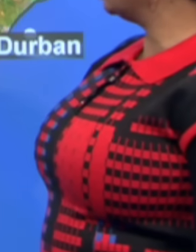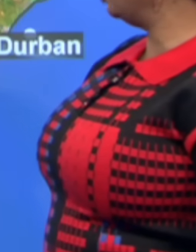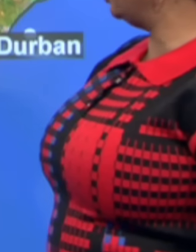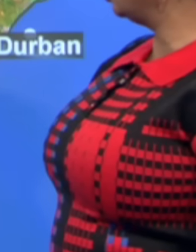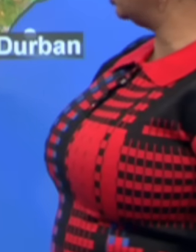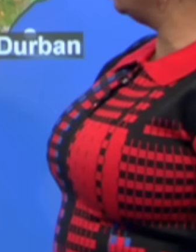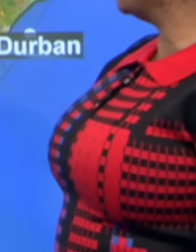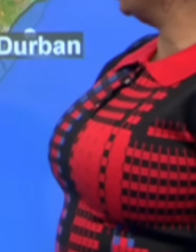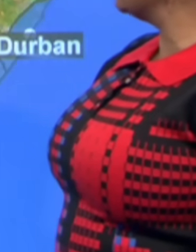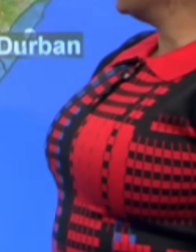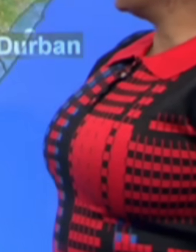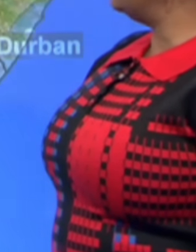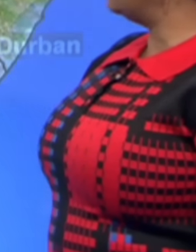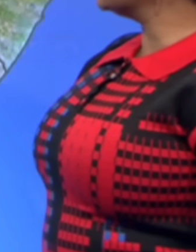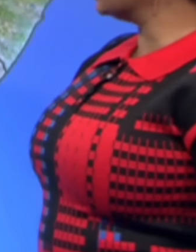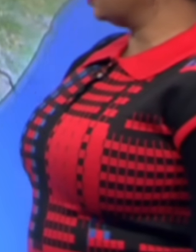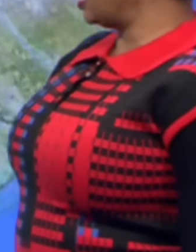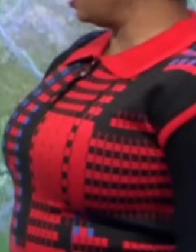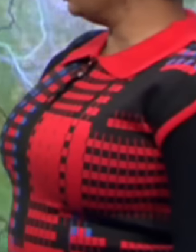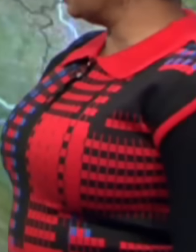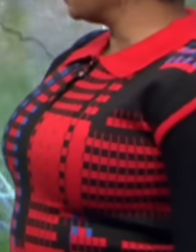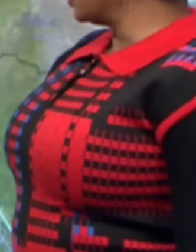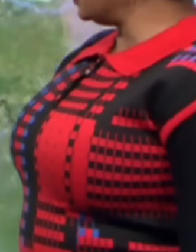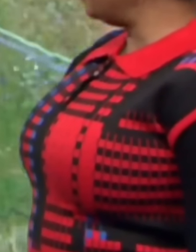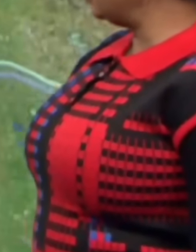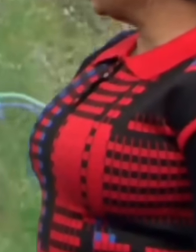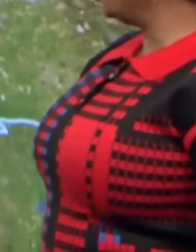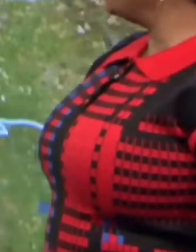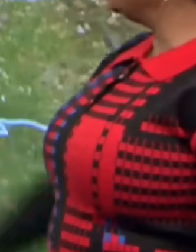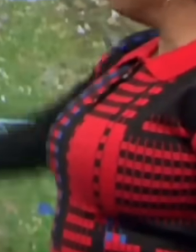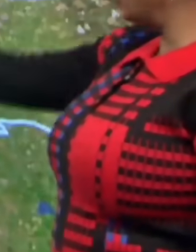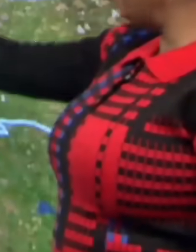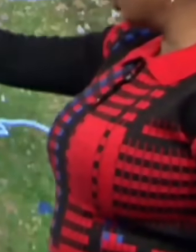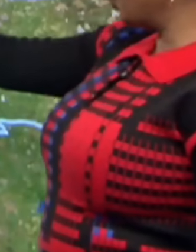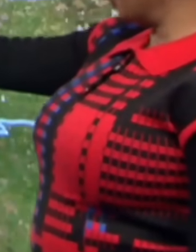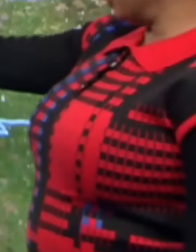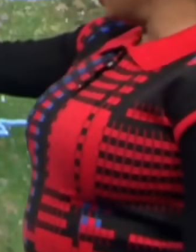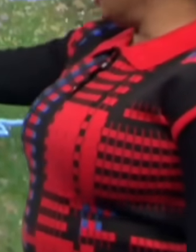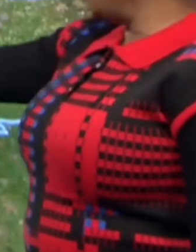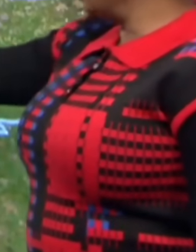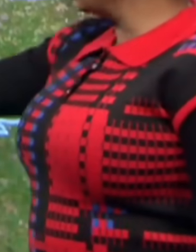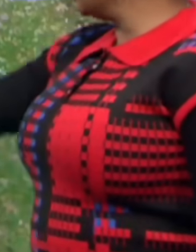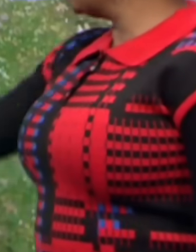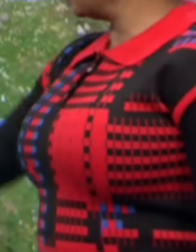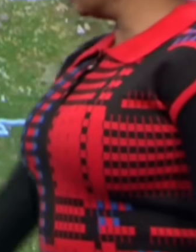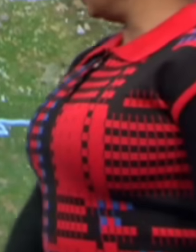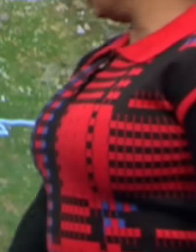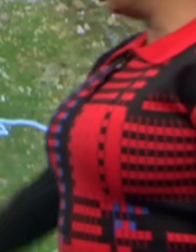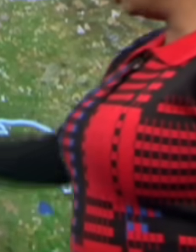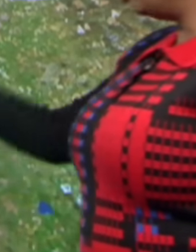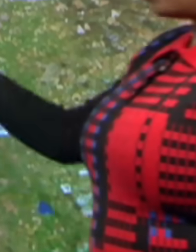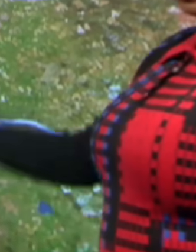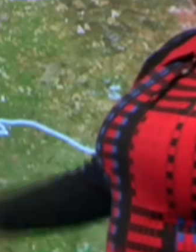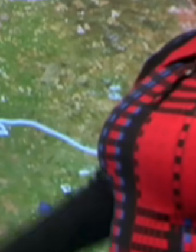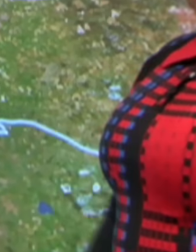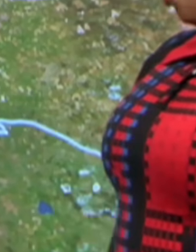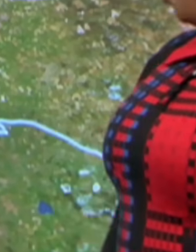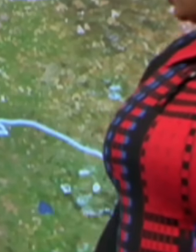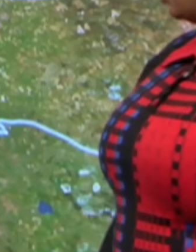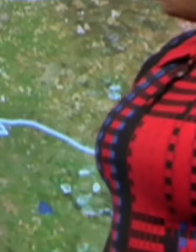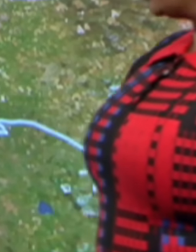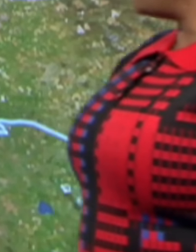temperature re tšwela pele jwale le tšona re lebelela go sasa go la Gauteng ga re lebelela jwale godimo go la Pretoria le gona Johannesburg re tsenelela jwale le